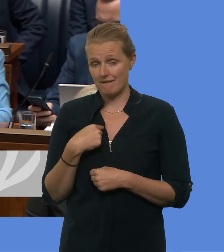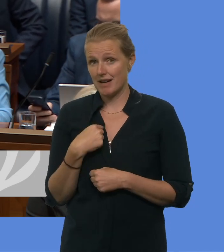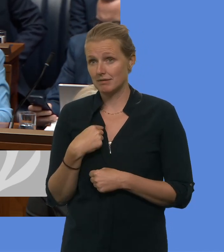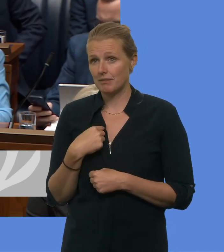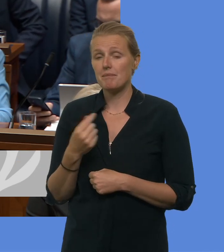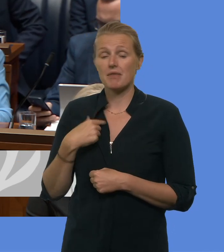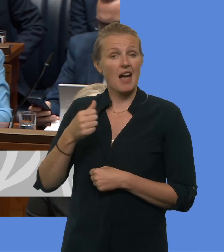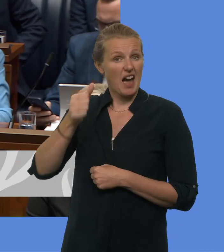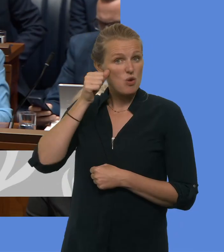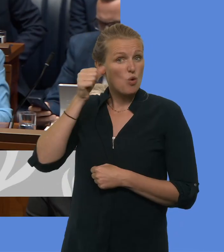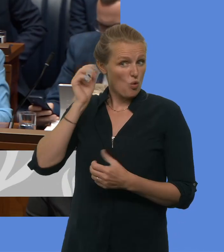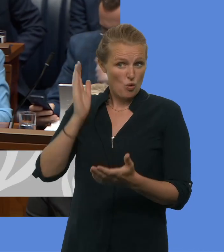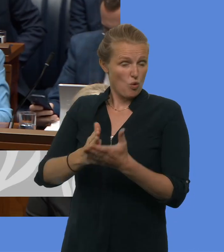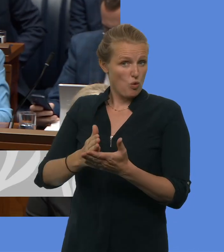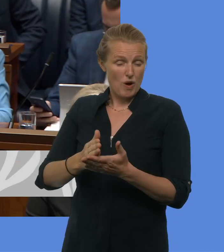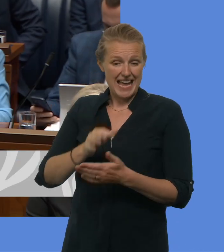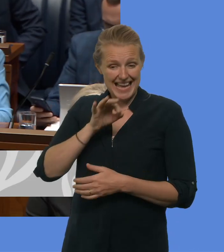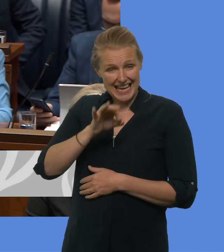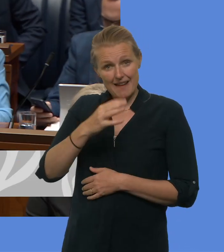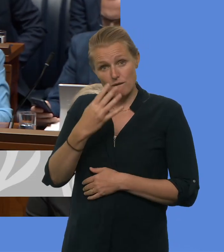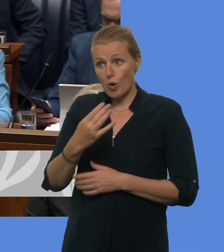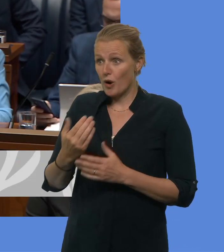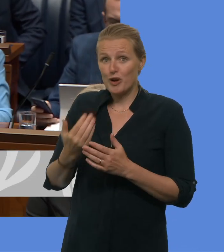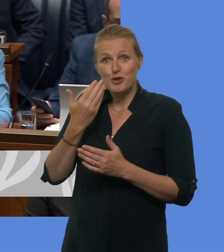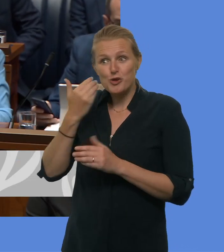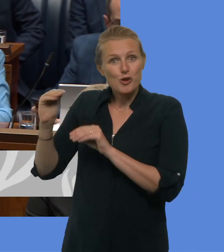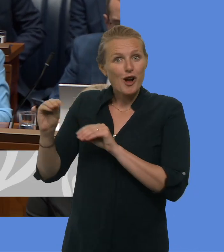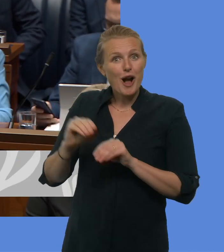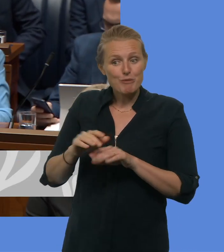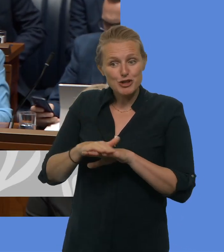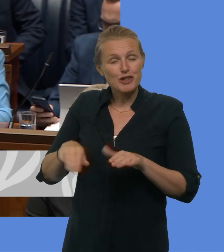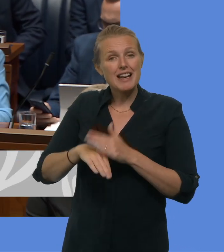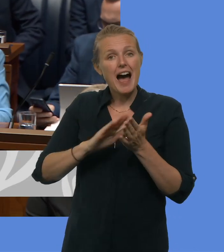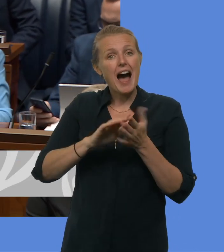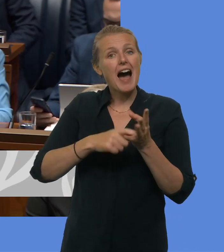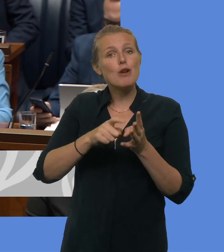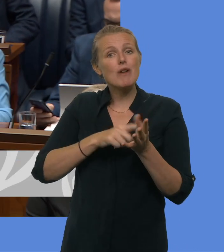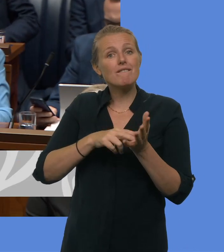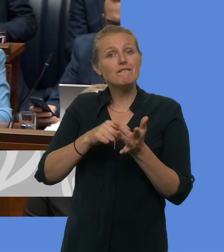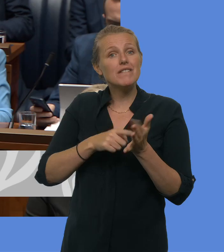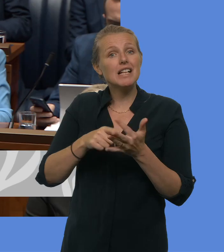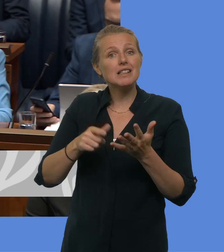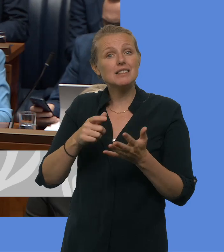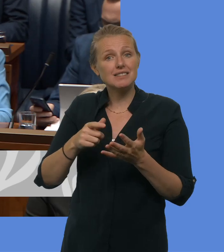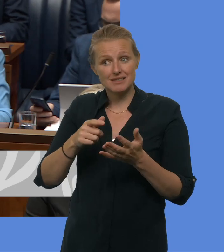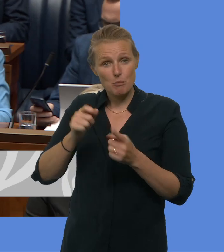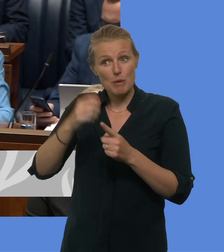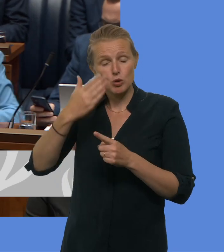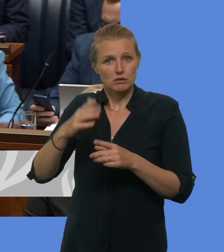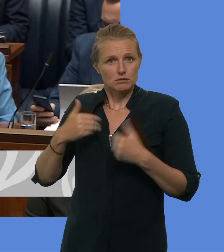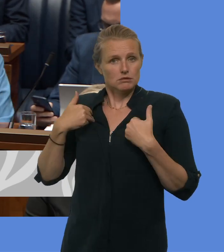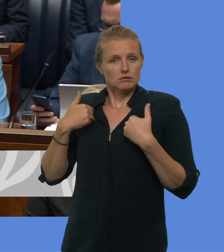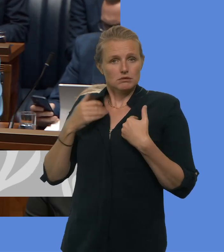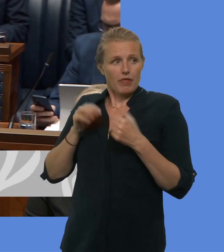know that there were 84 newcomer children in Harryville Primary School that have not been at school. I